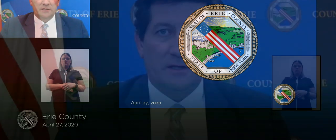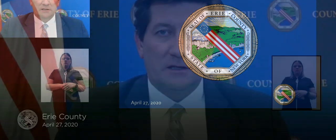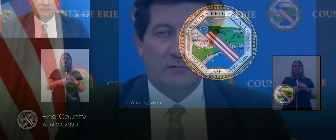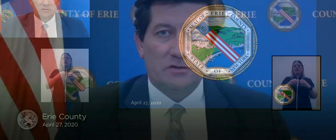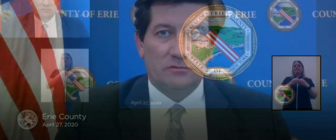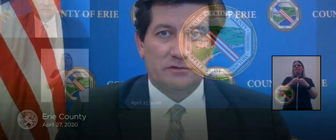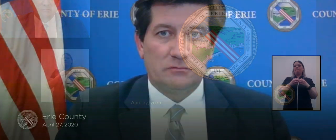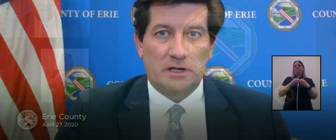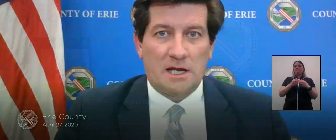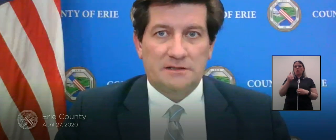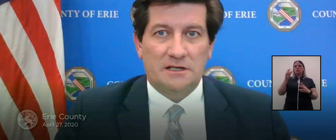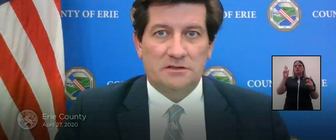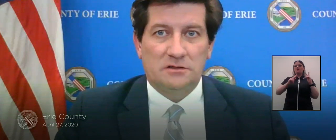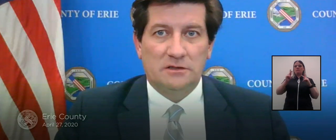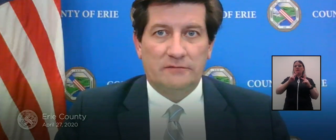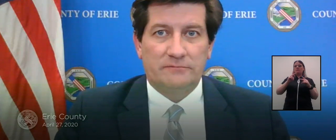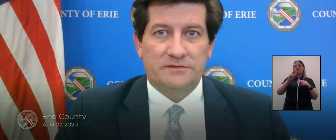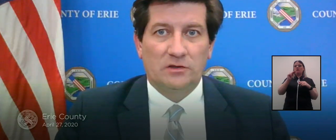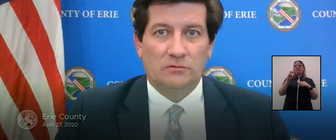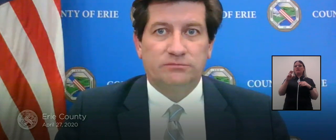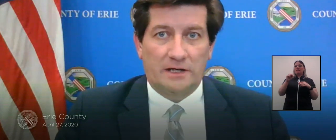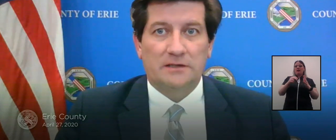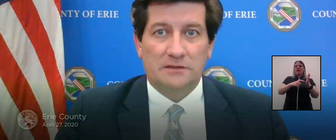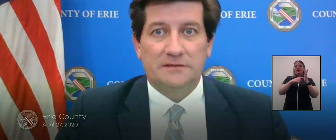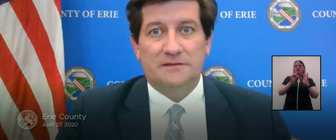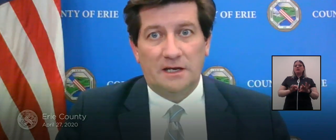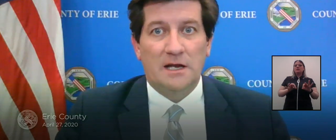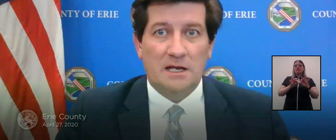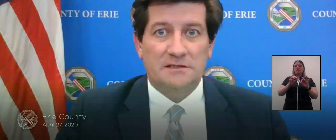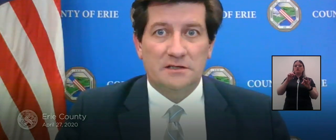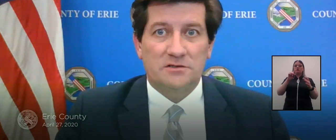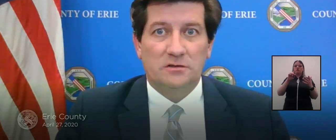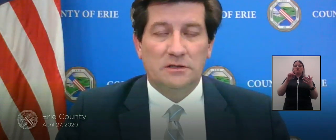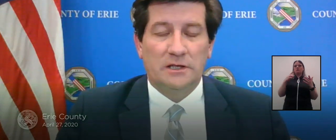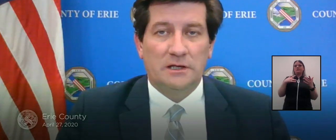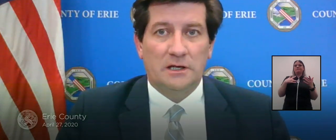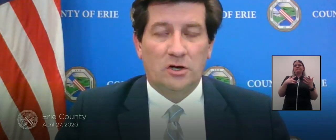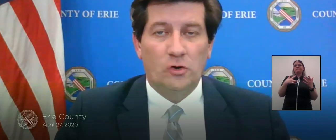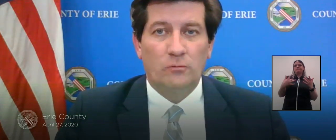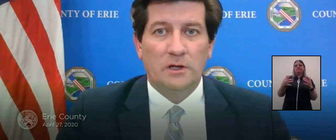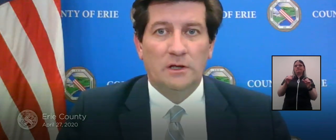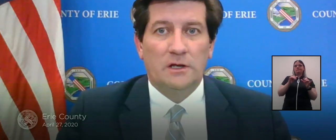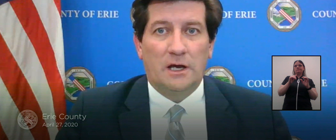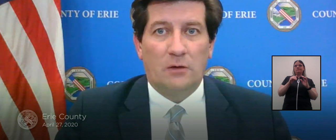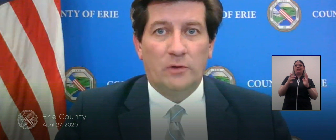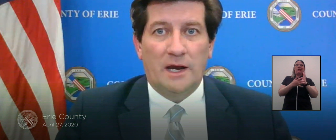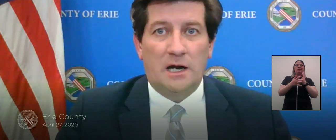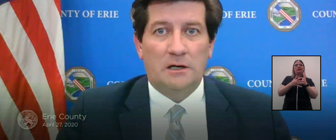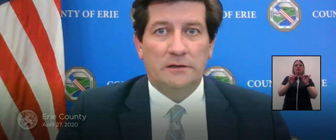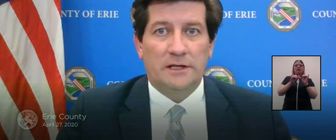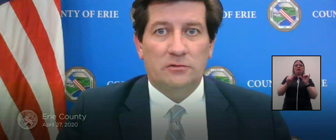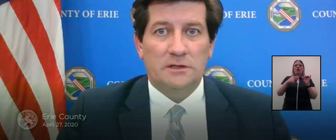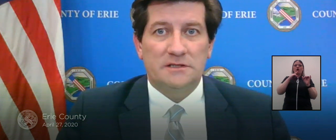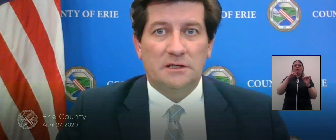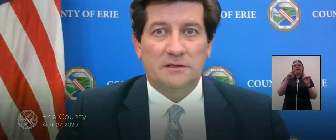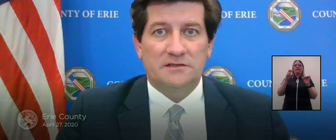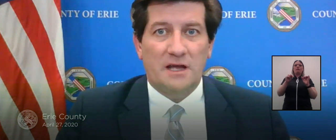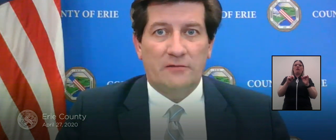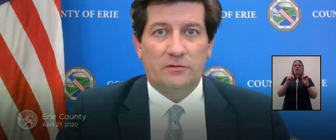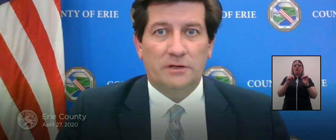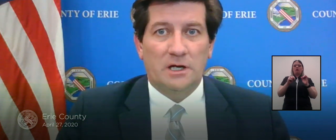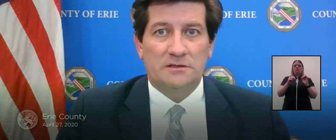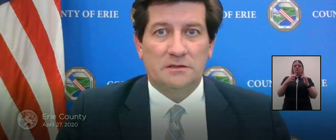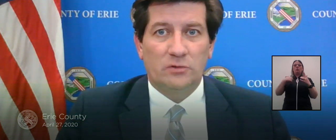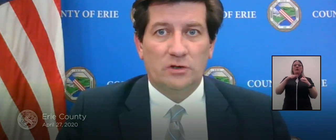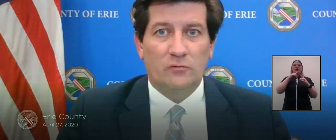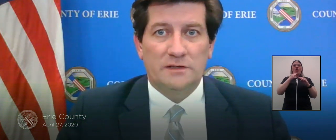Most of the individuals who are non-essential have still technically stayed non-essential in our home. We are increasing staff